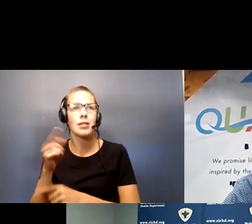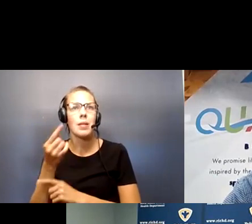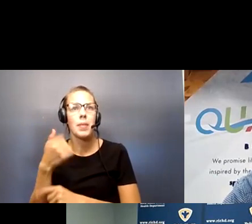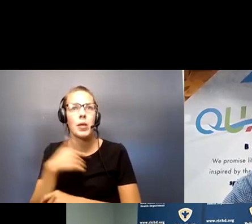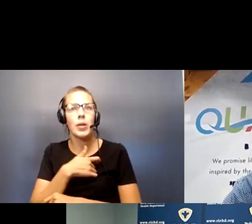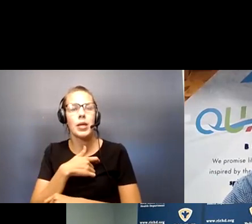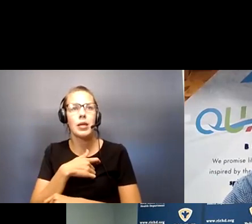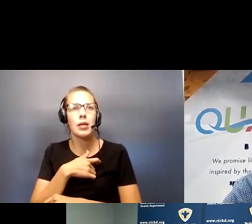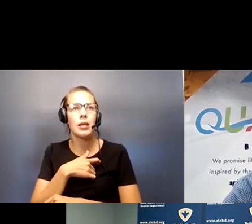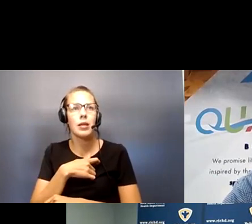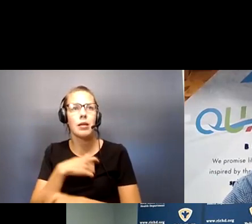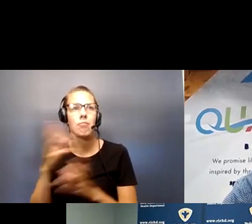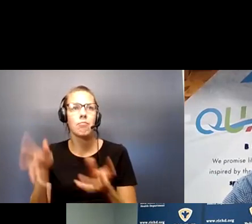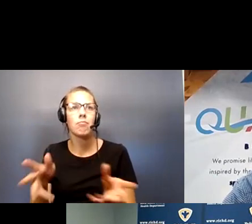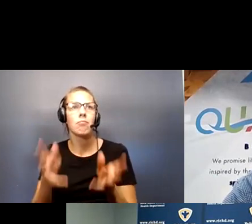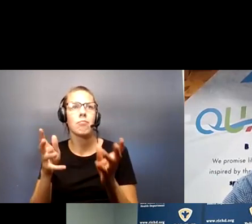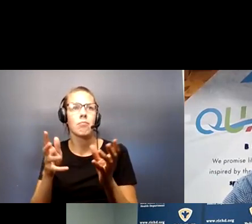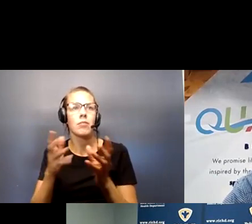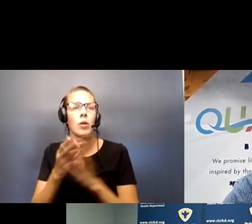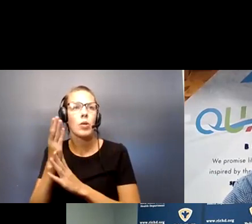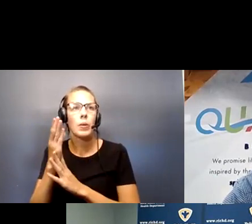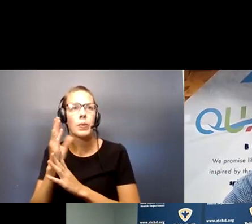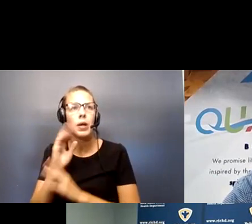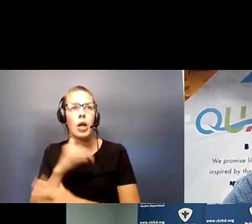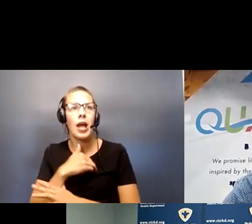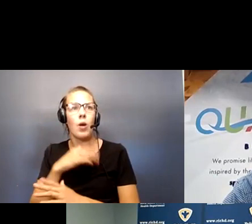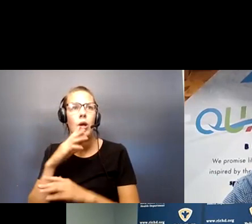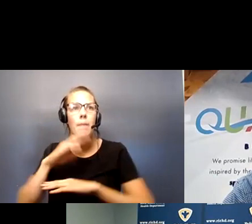have been, pushing out through our